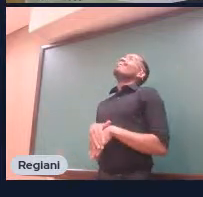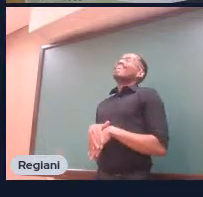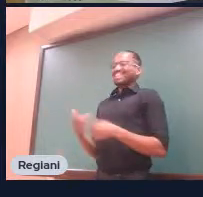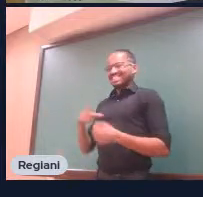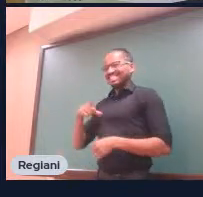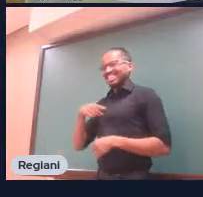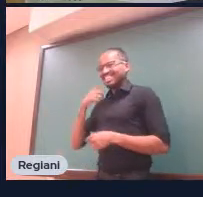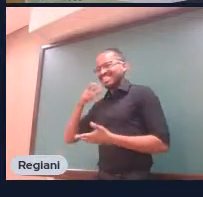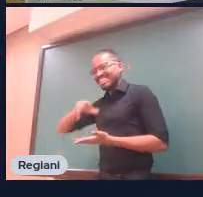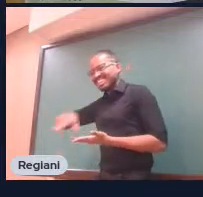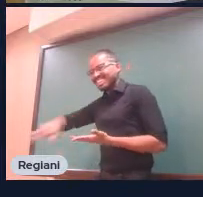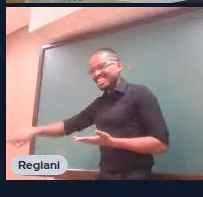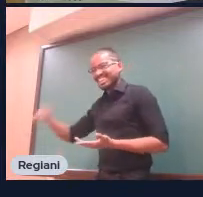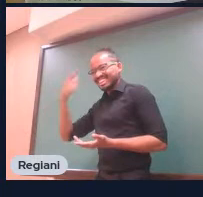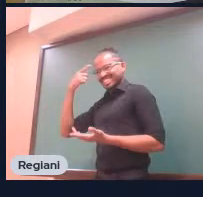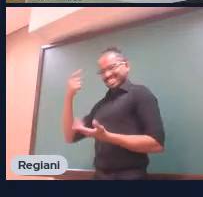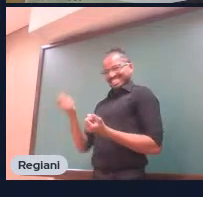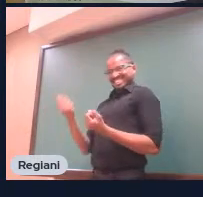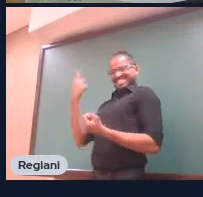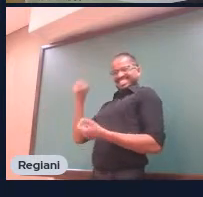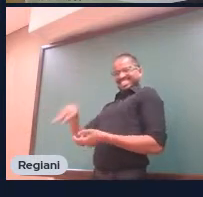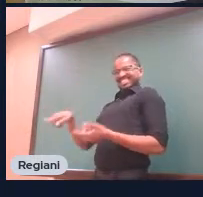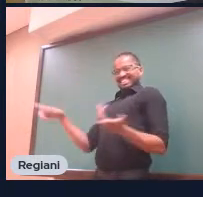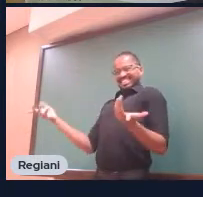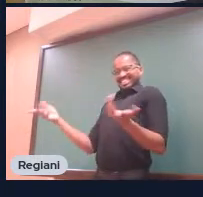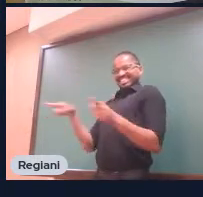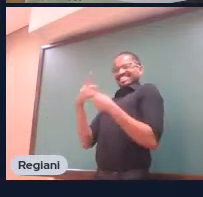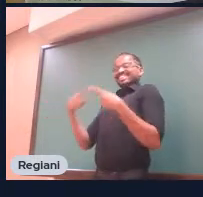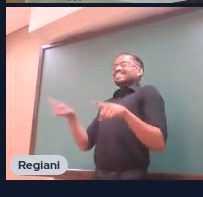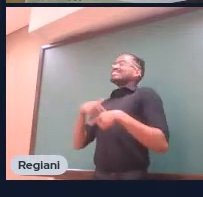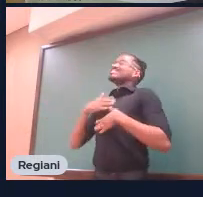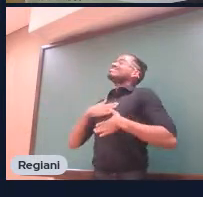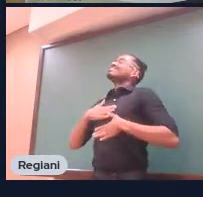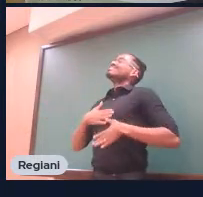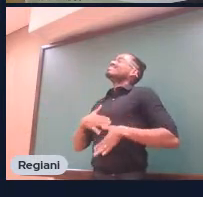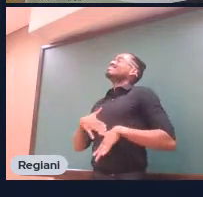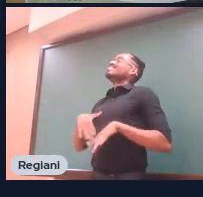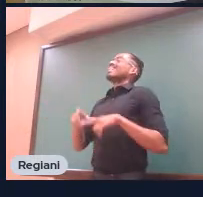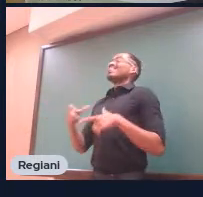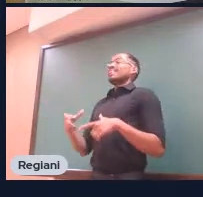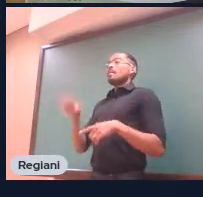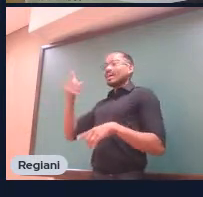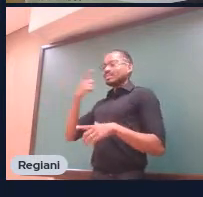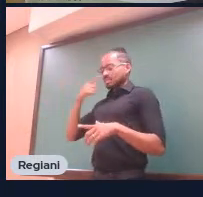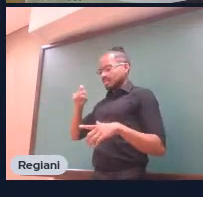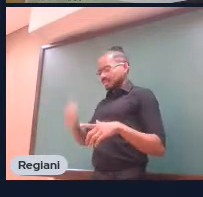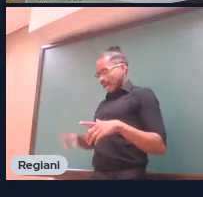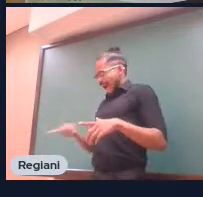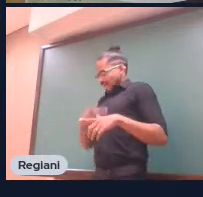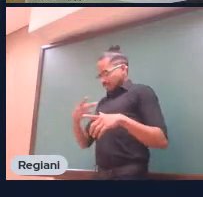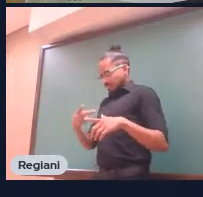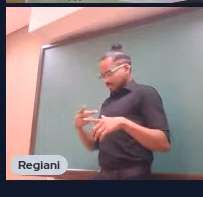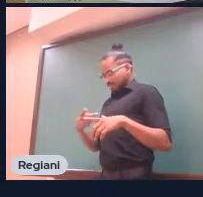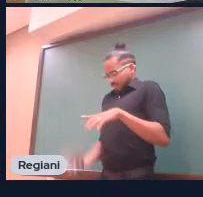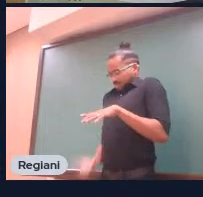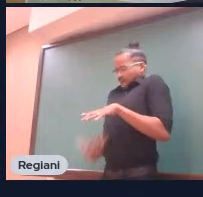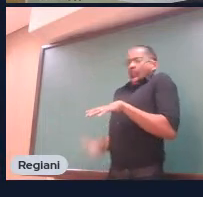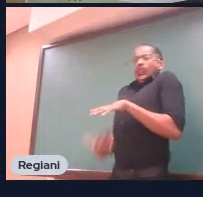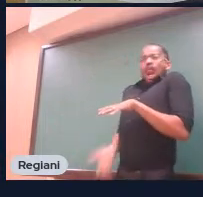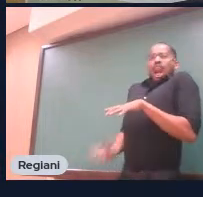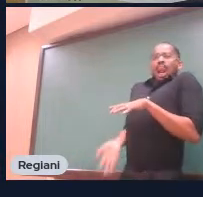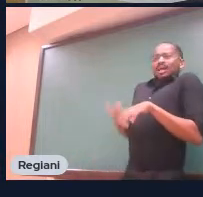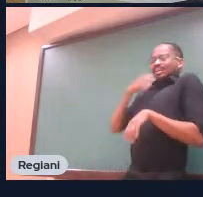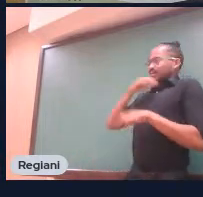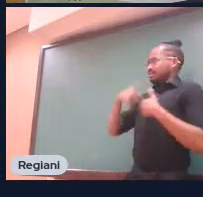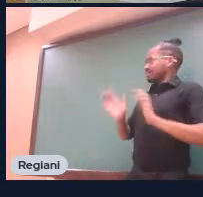happens, Tchaikovsky, to ease yourself, but you press the wrong button and it suddenly becomes 80 degrees, that's not what you